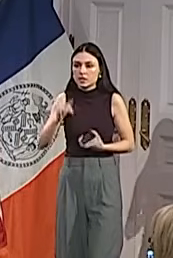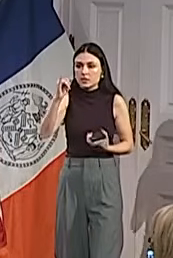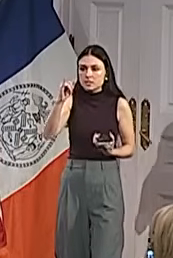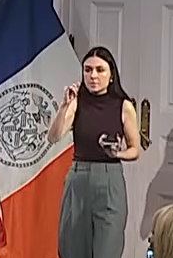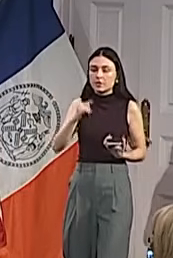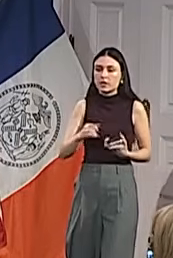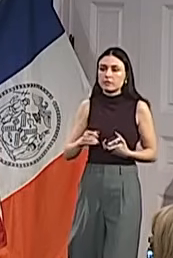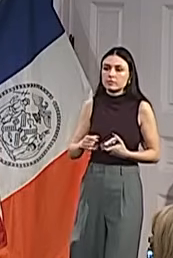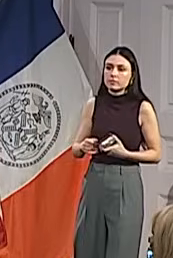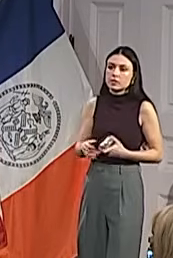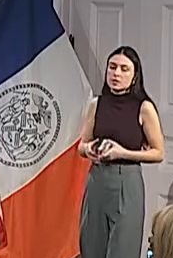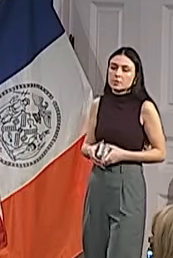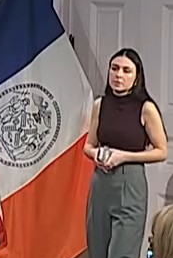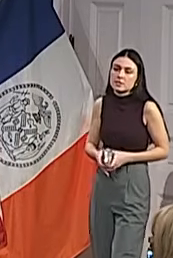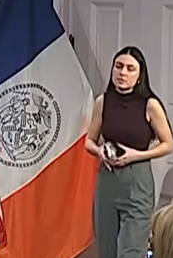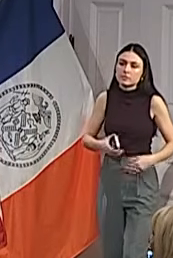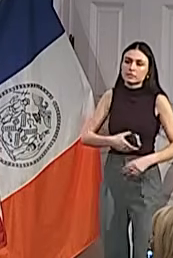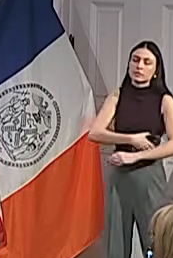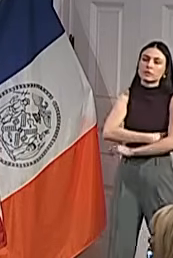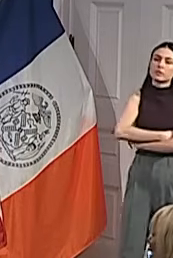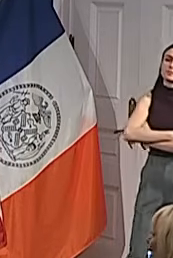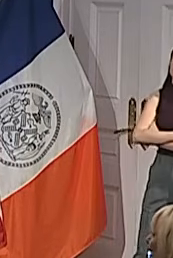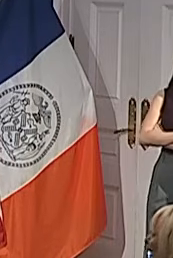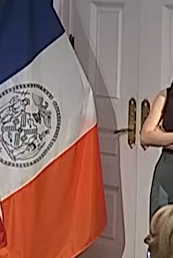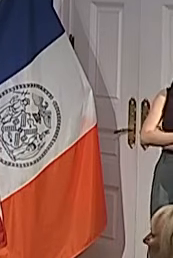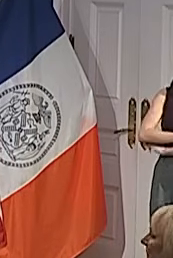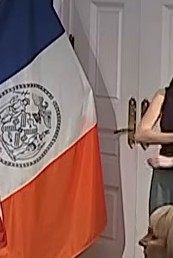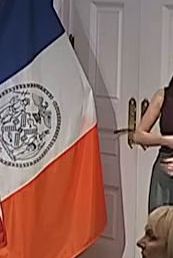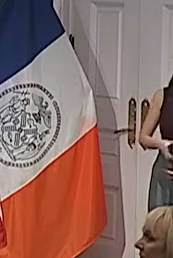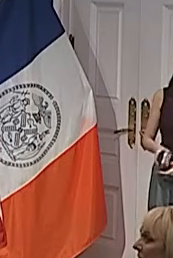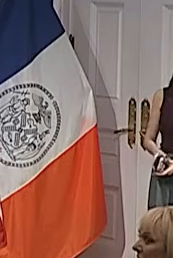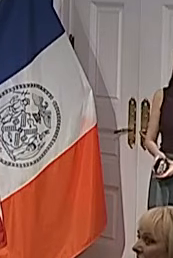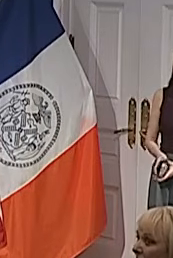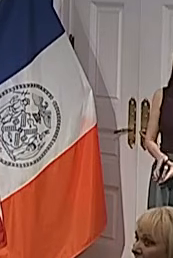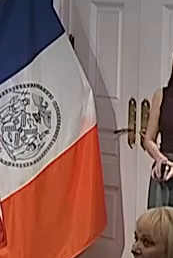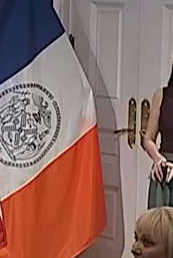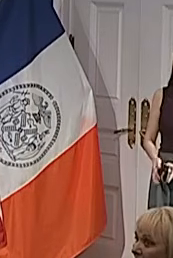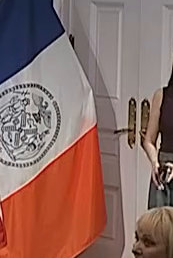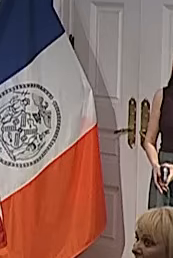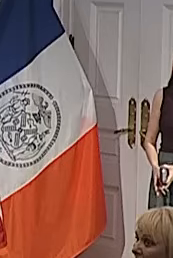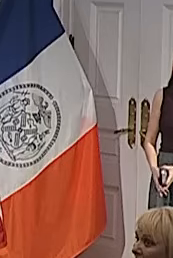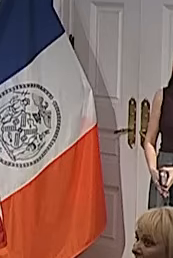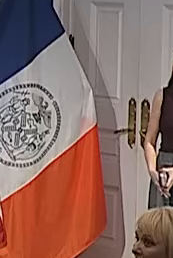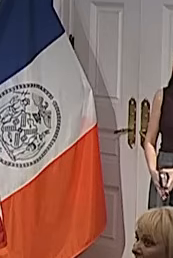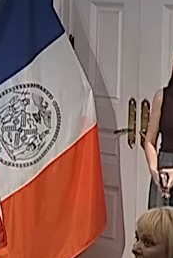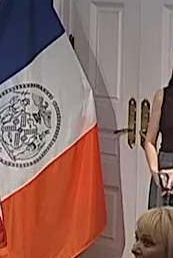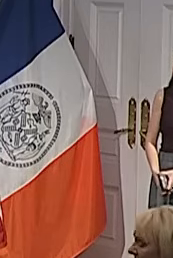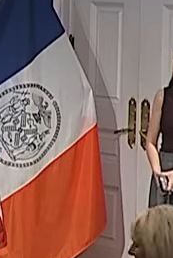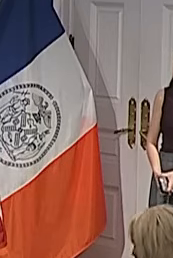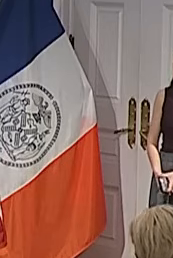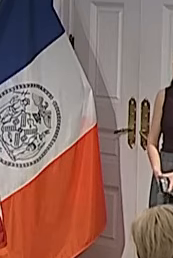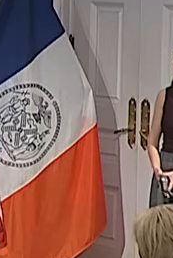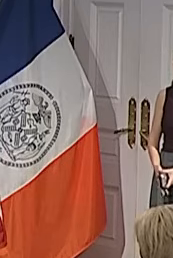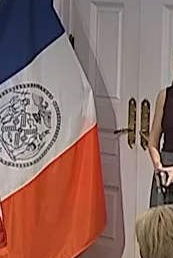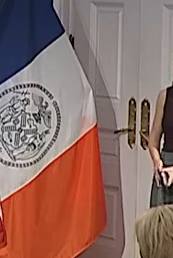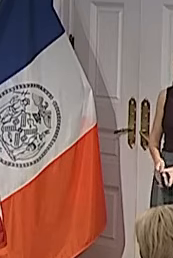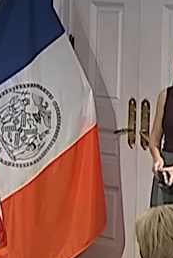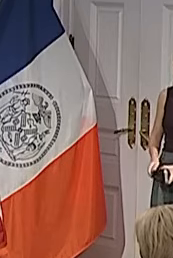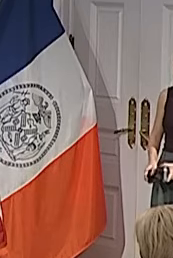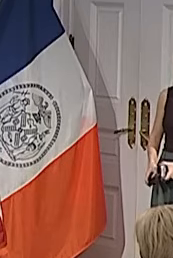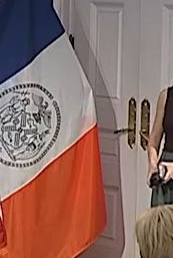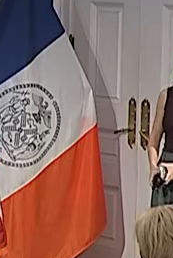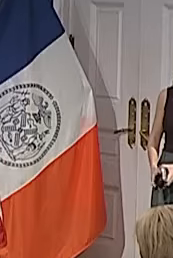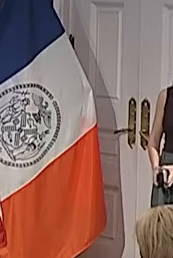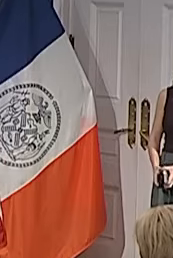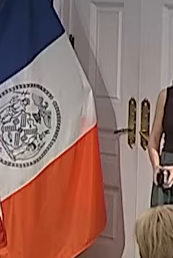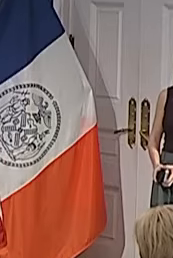well. Okay, go ahead. What's going to happen to the outstanding DOI investigations? Are they going to be carried over by your administration? And